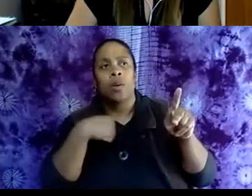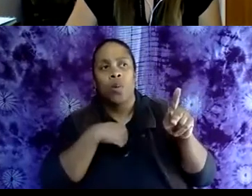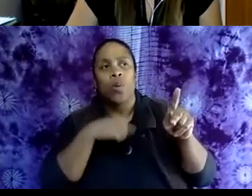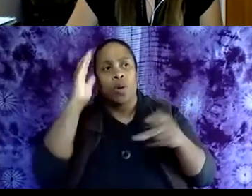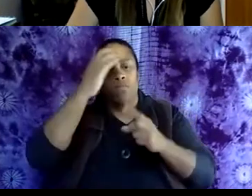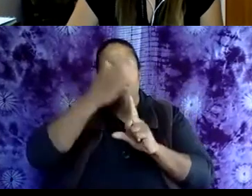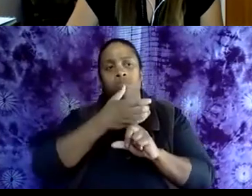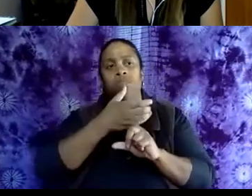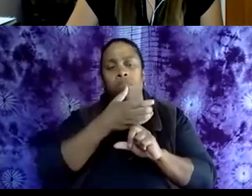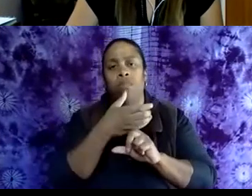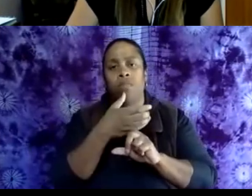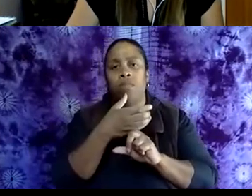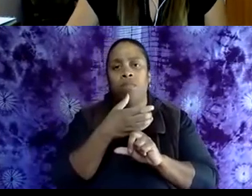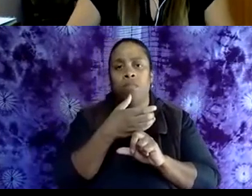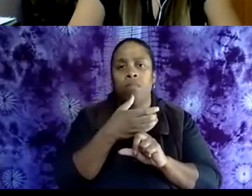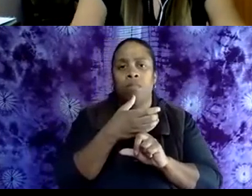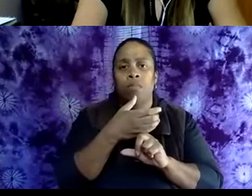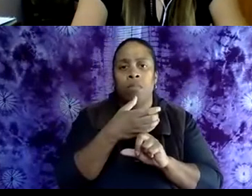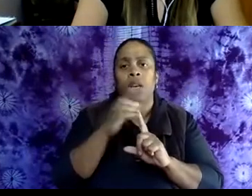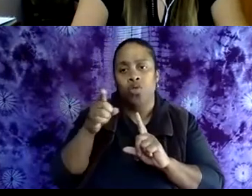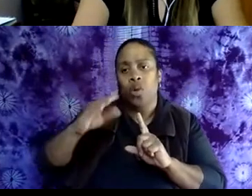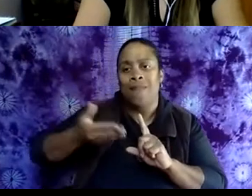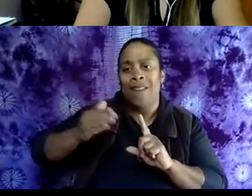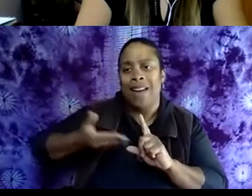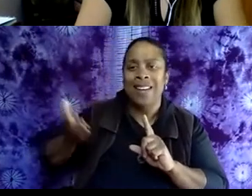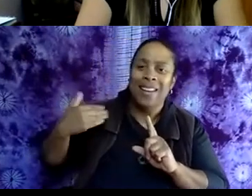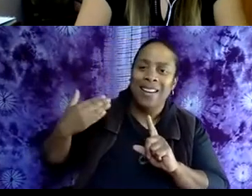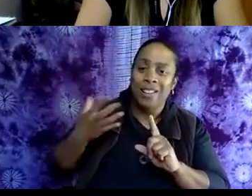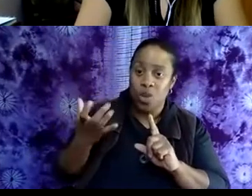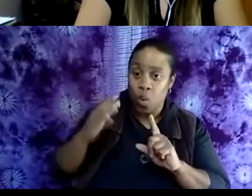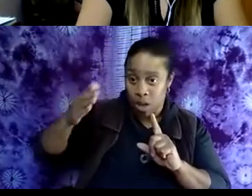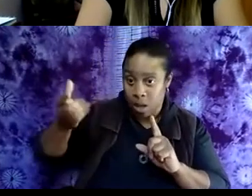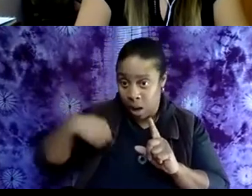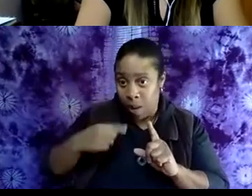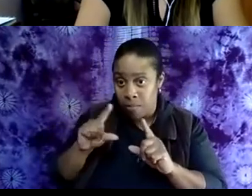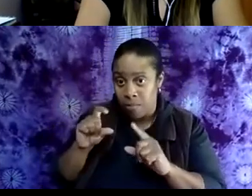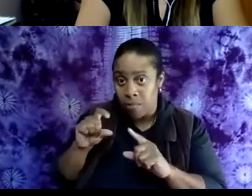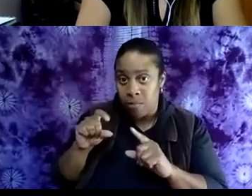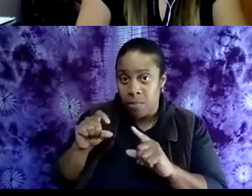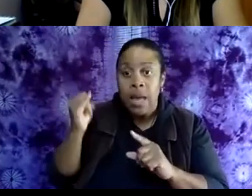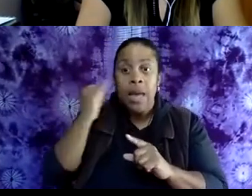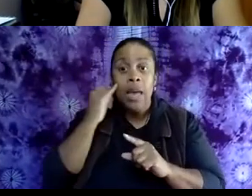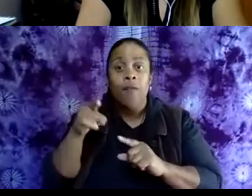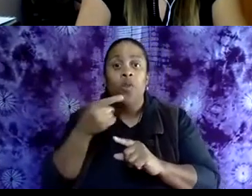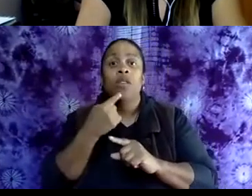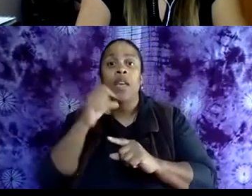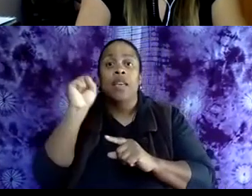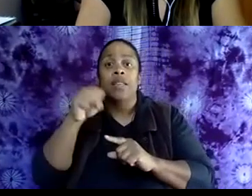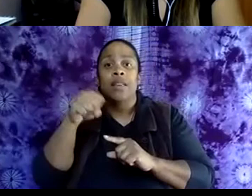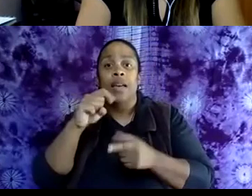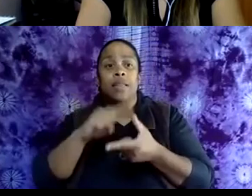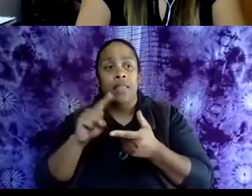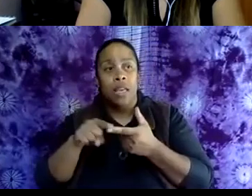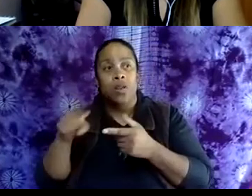costume and you're invited. Do you want to come? And if you say yes, then you would get your